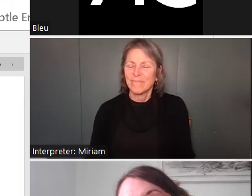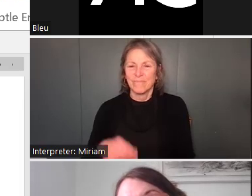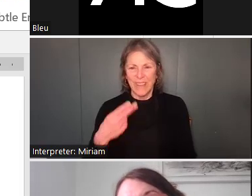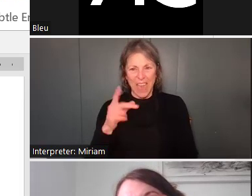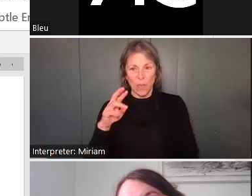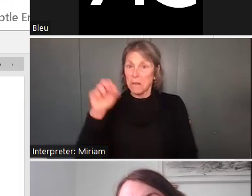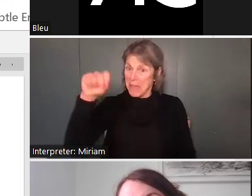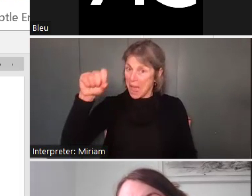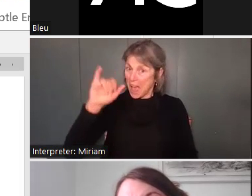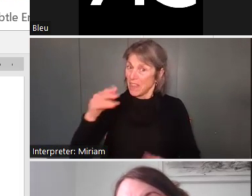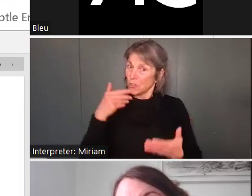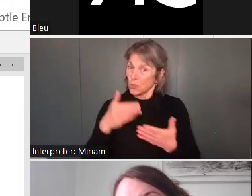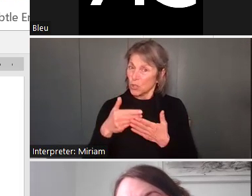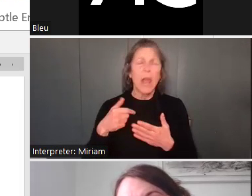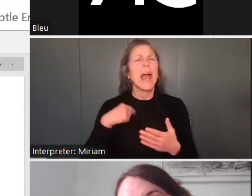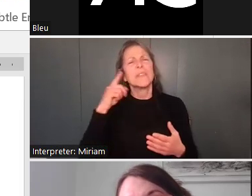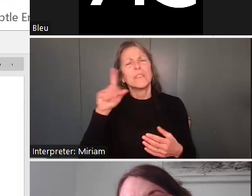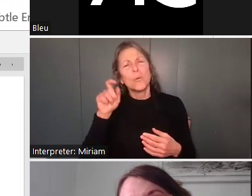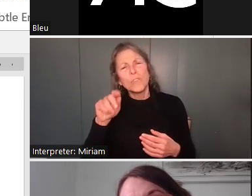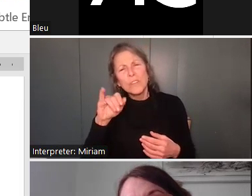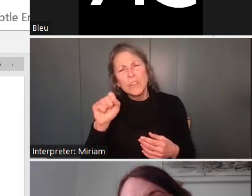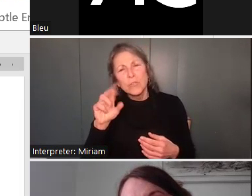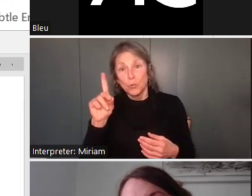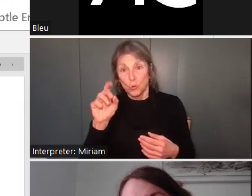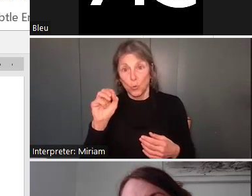Yeah, that's so I think the question is, do we